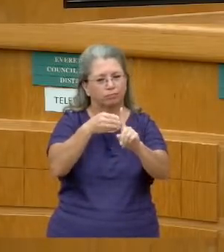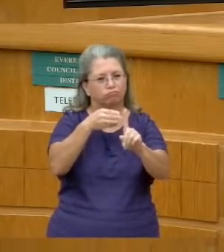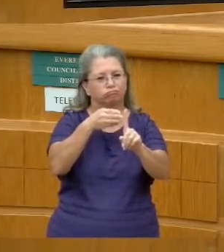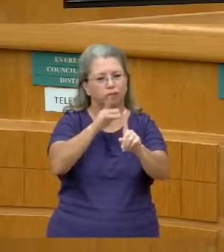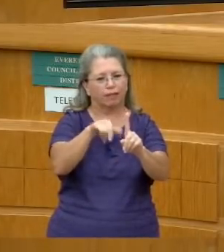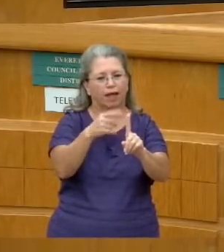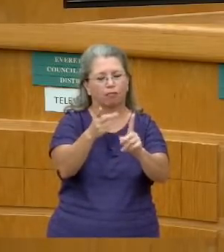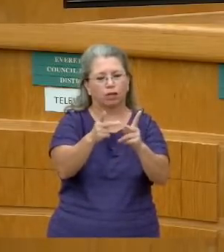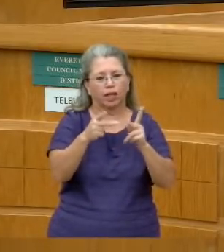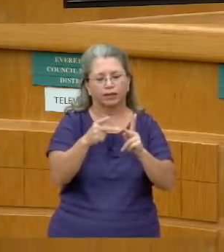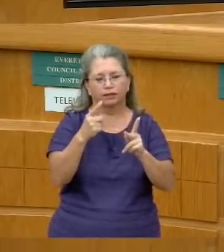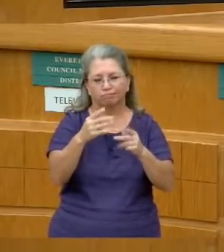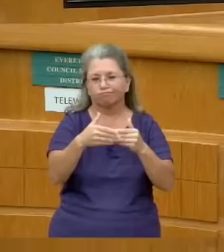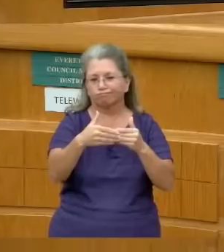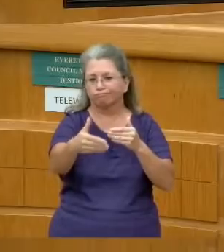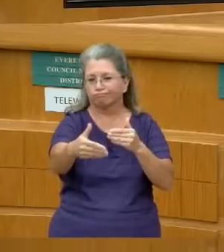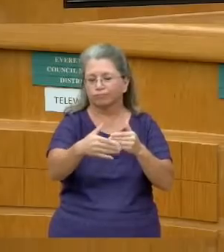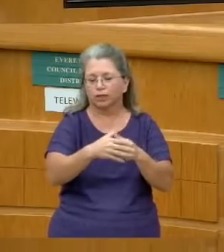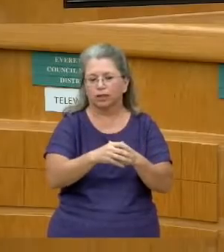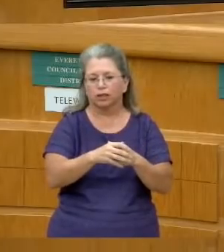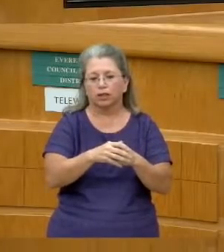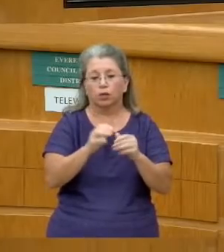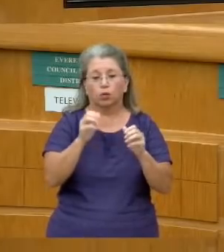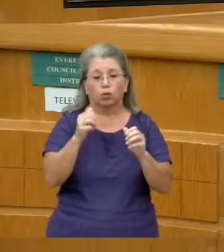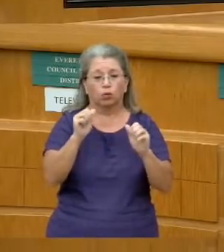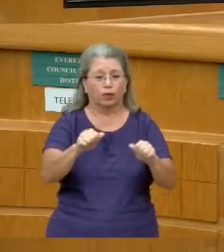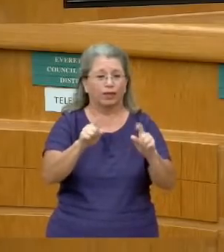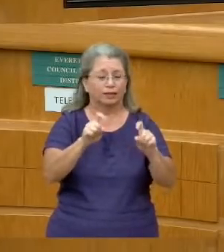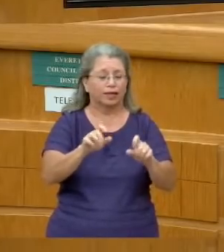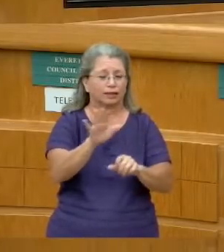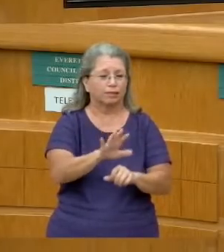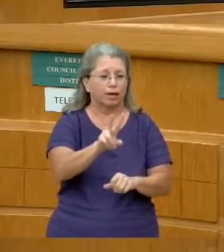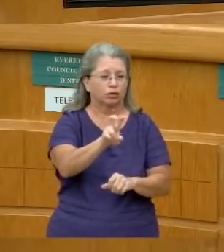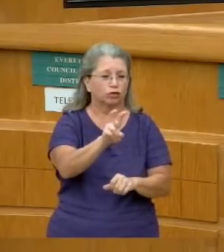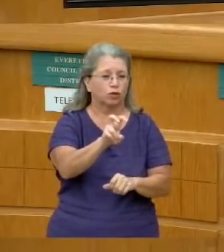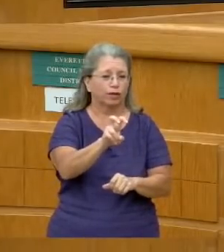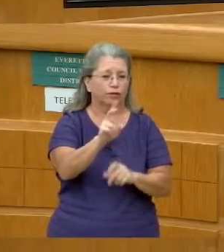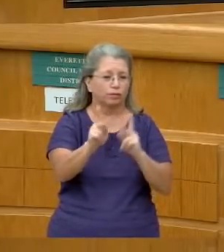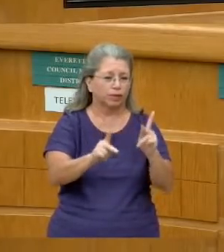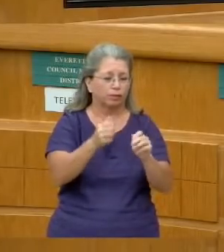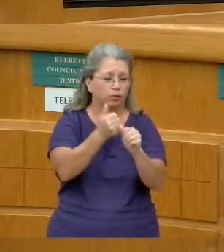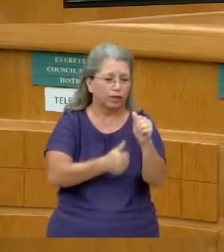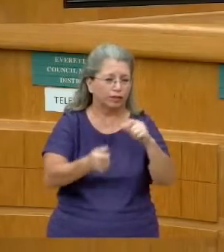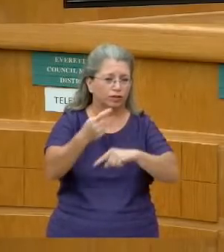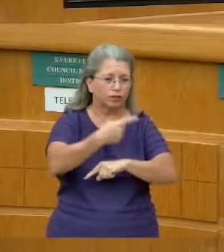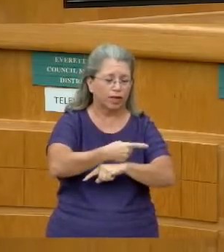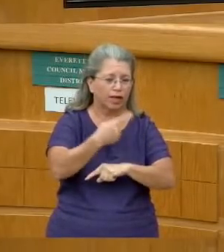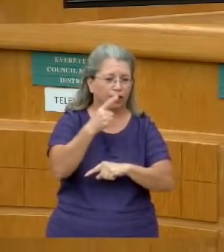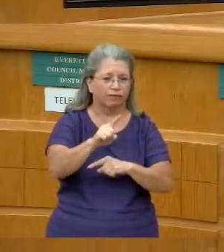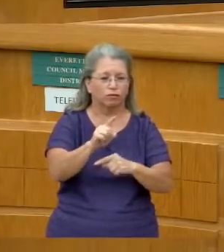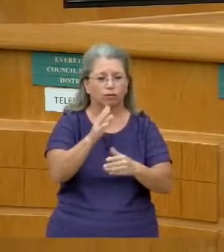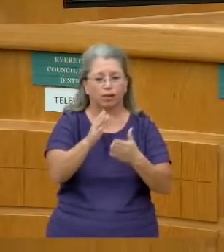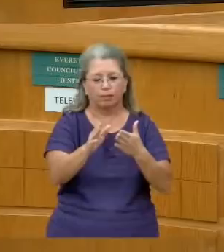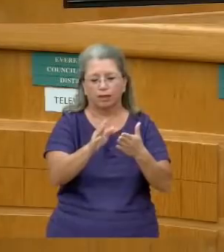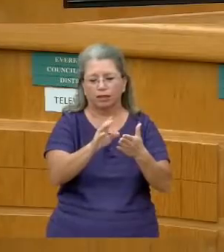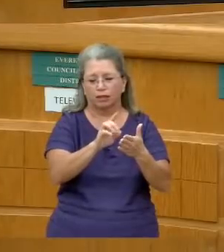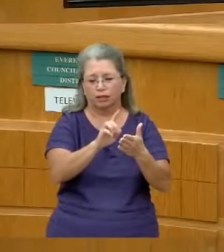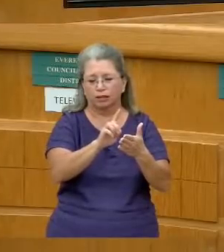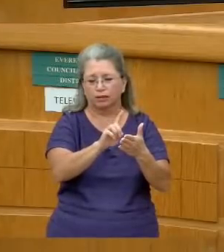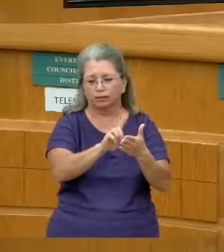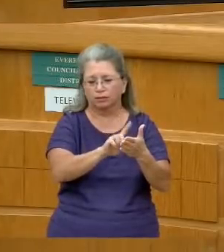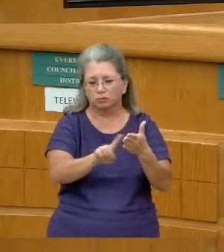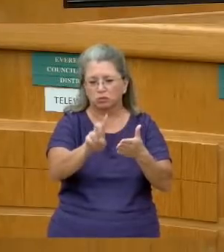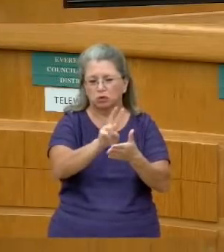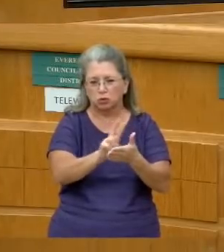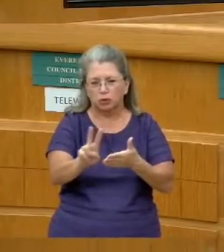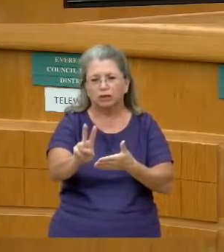to test about 200 people a day. We think that's the amount of supplies for the next couple of weeks, maybe next couple of 1 to